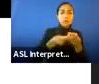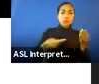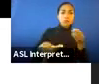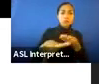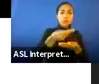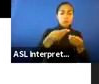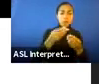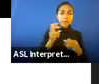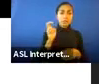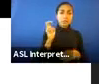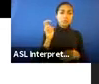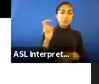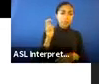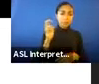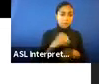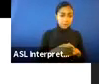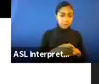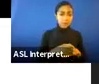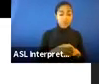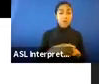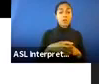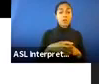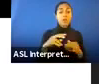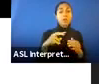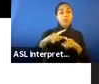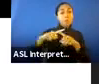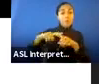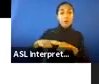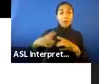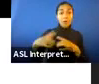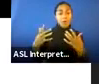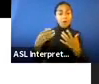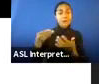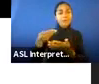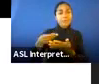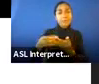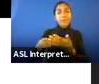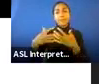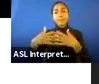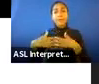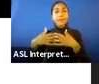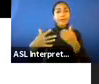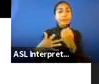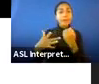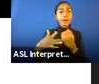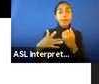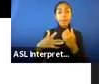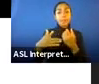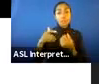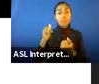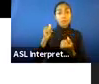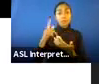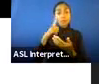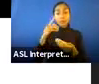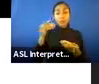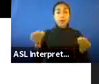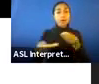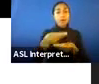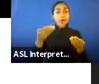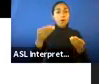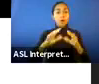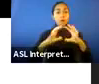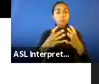mechanized, capital and technology intensive networks to move goods around the world to us.